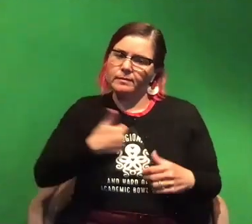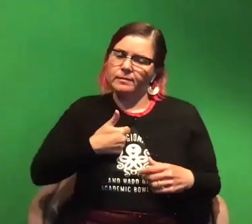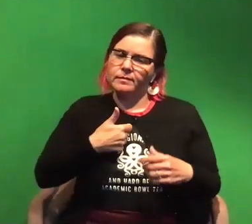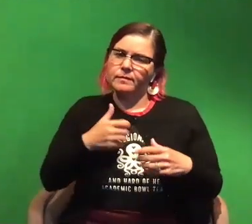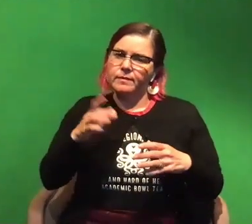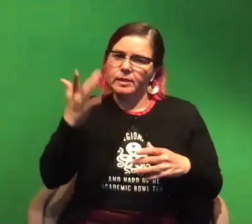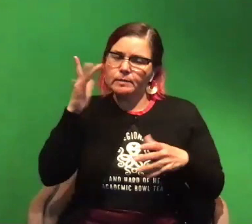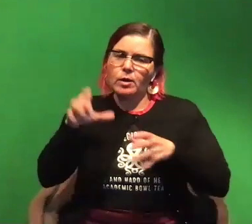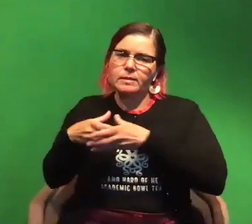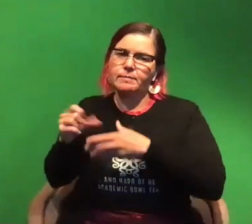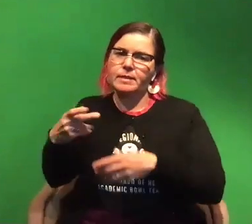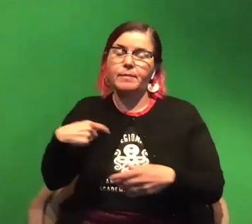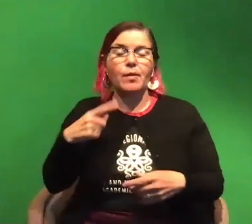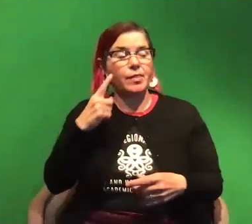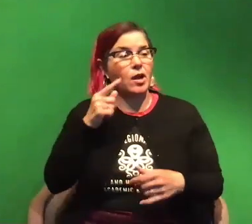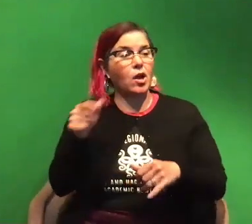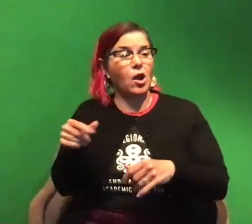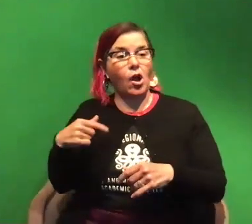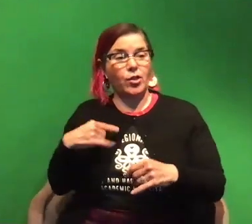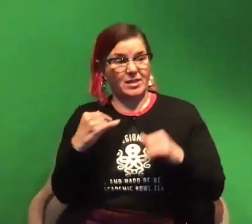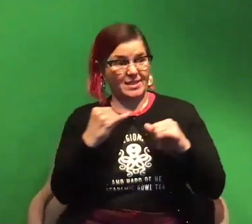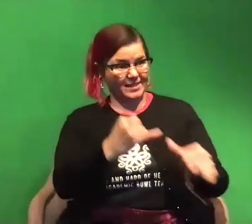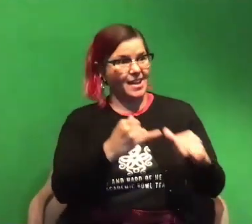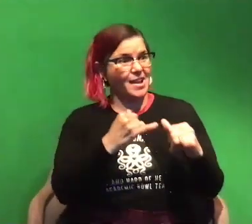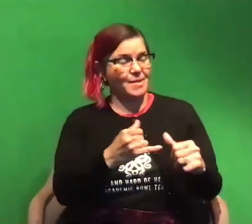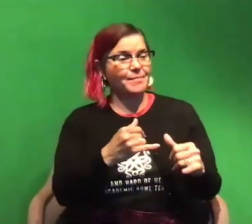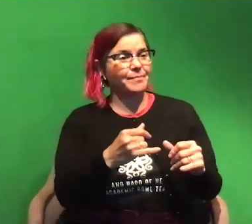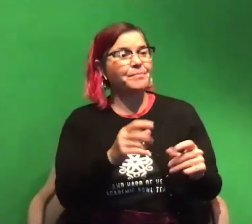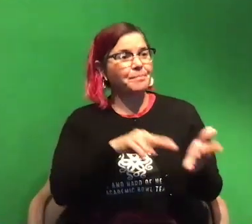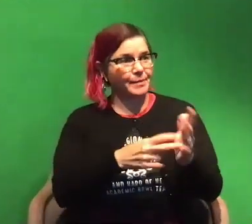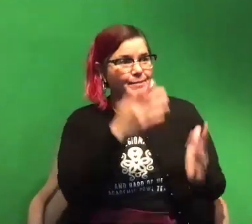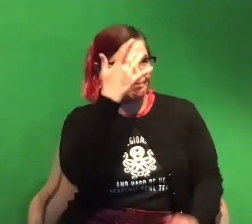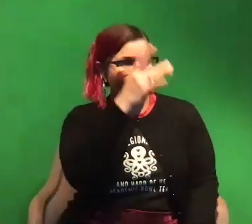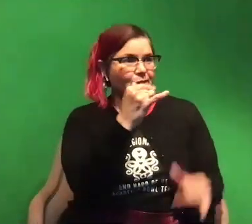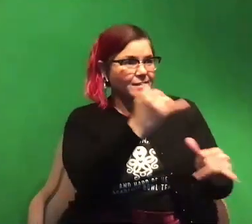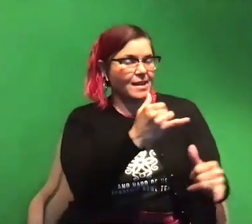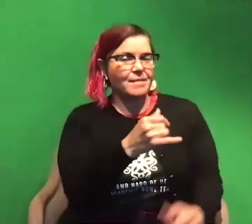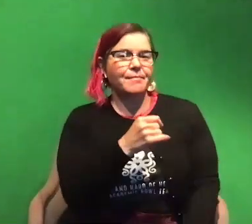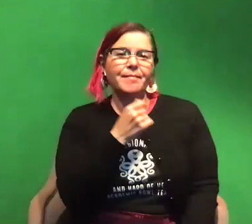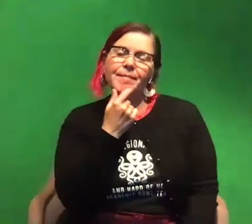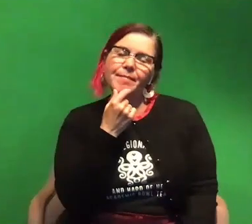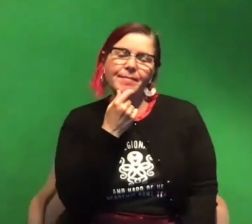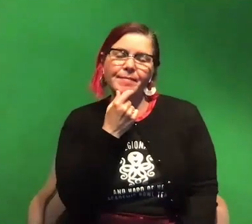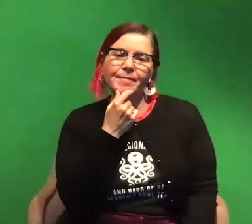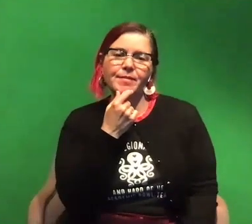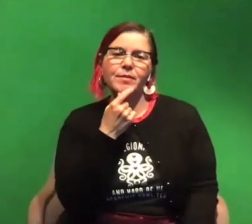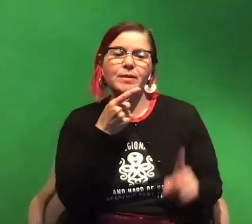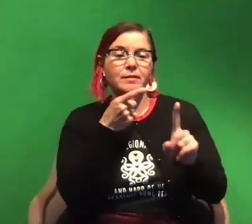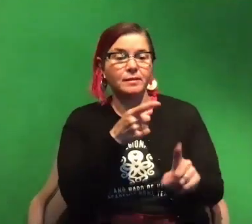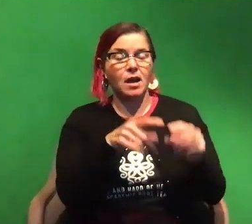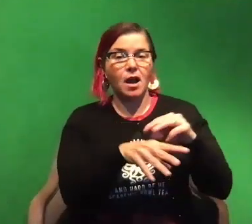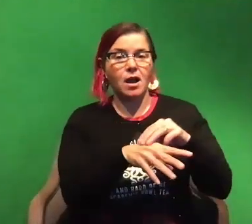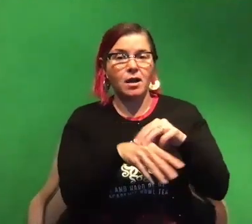we often think that any other species that is like us is also intelligent. So I think in particular with